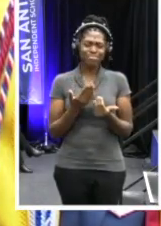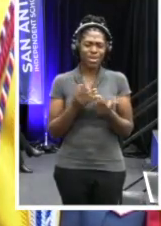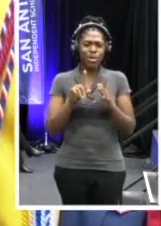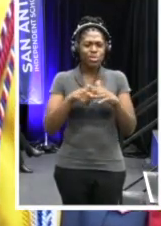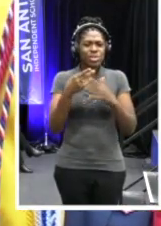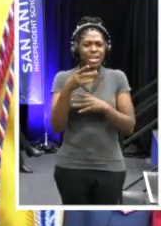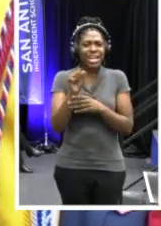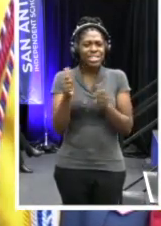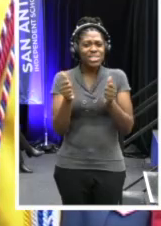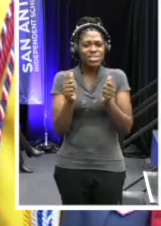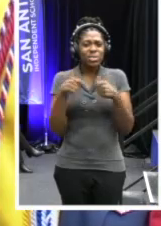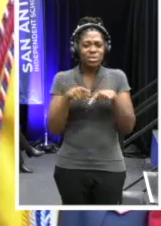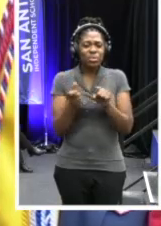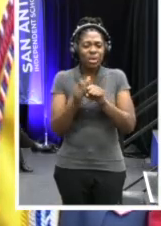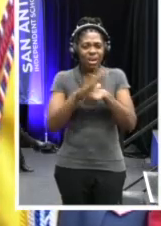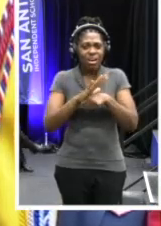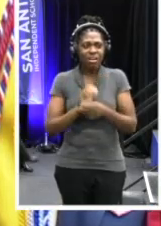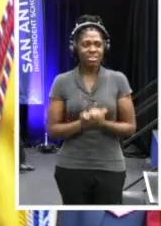pandemic,